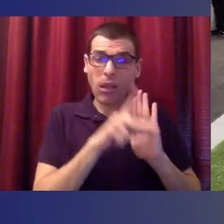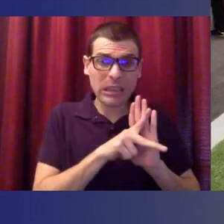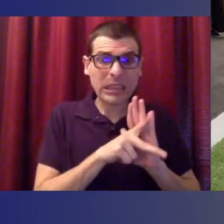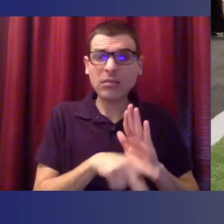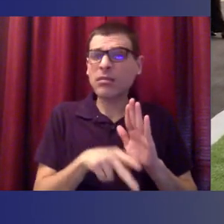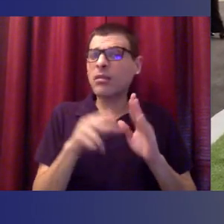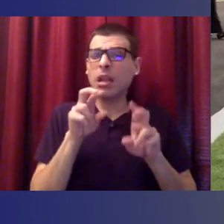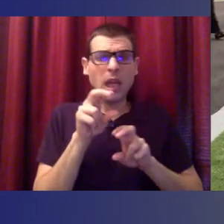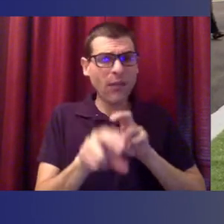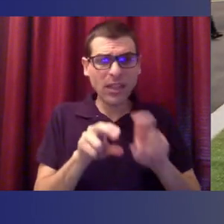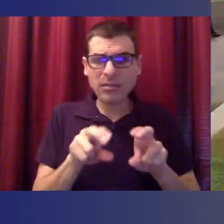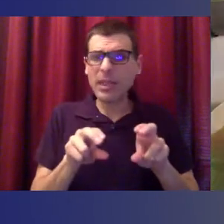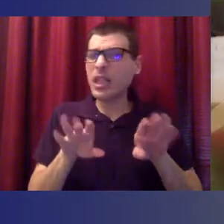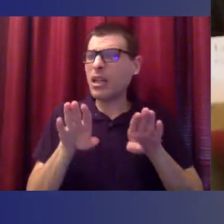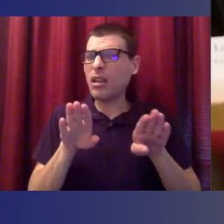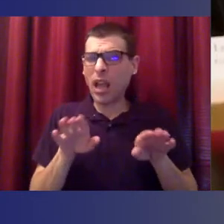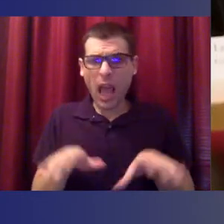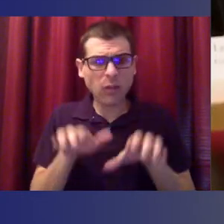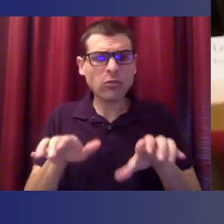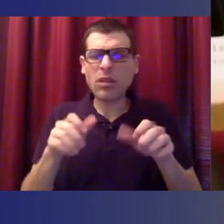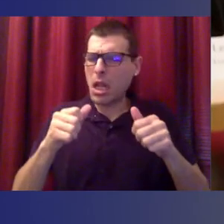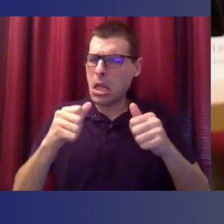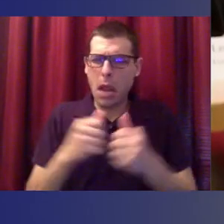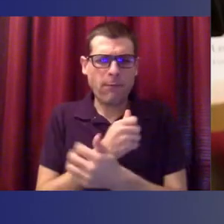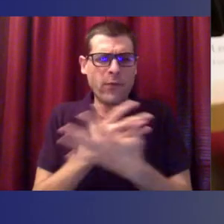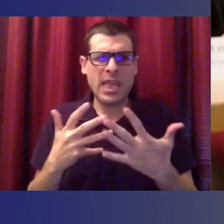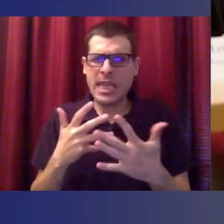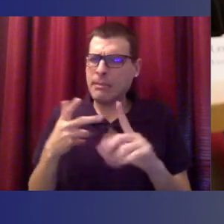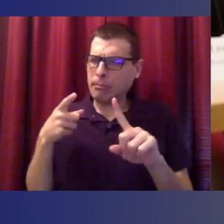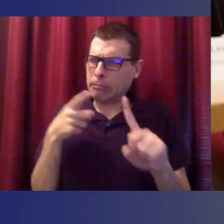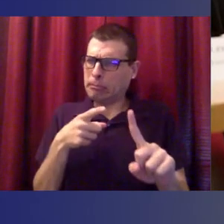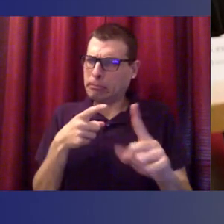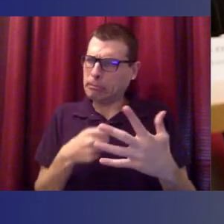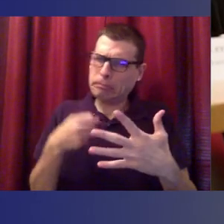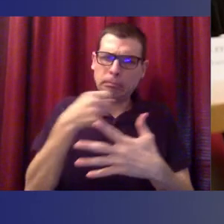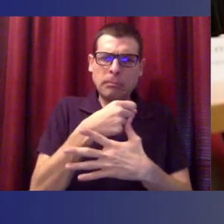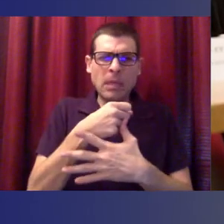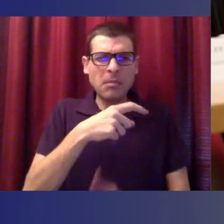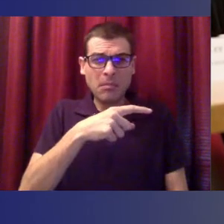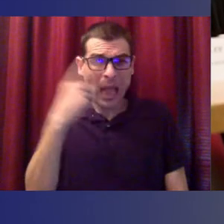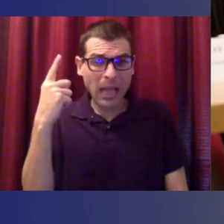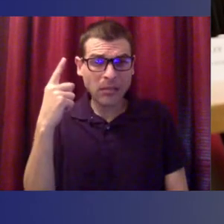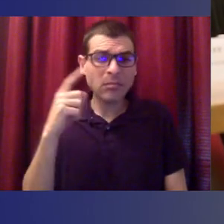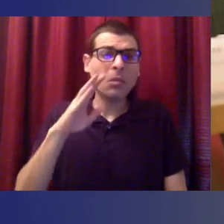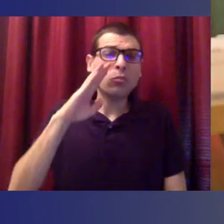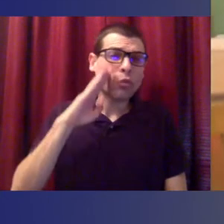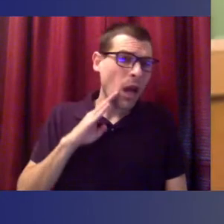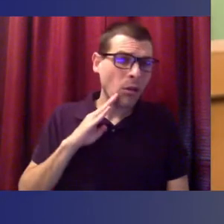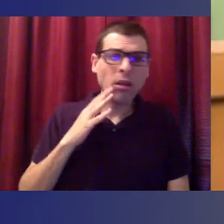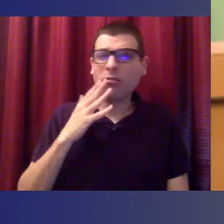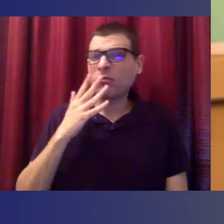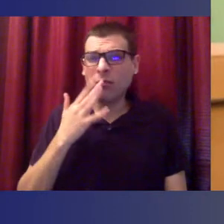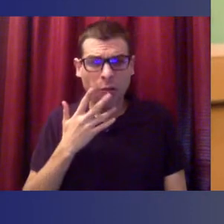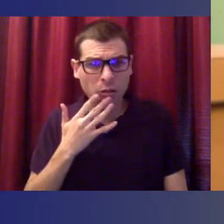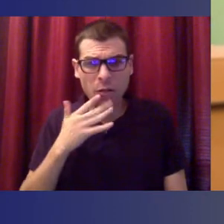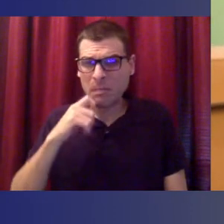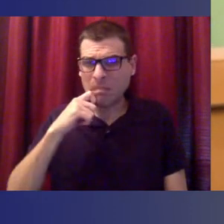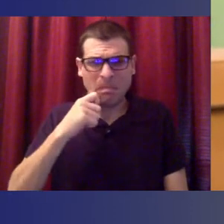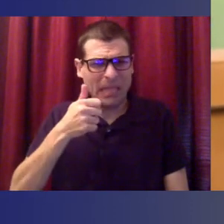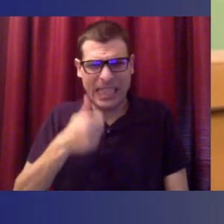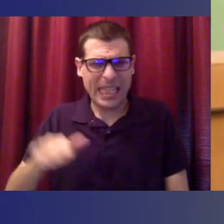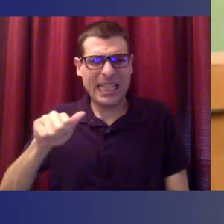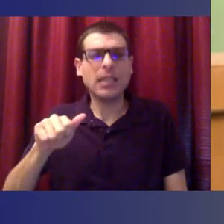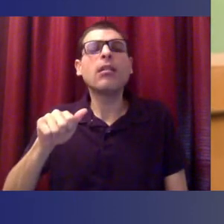is deeply rooted in the experience of Black and Brown and all communities of color. Preschool for